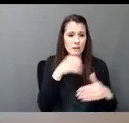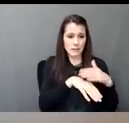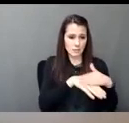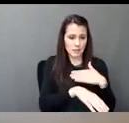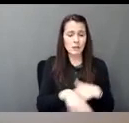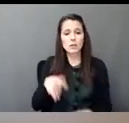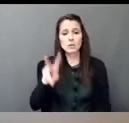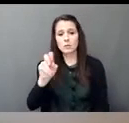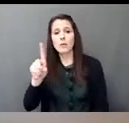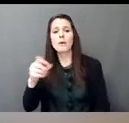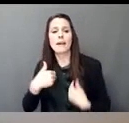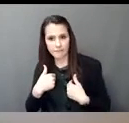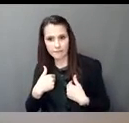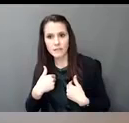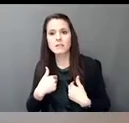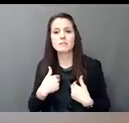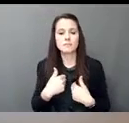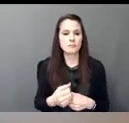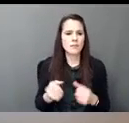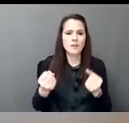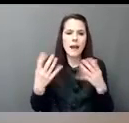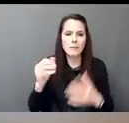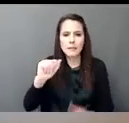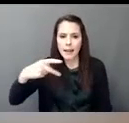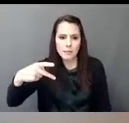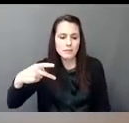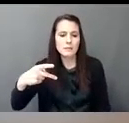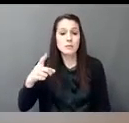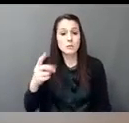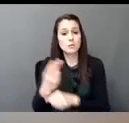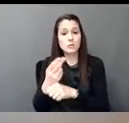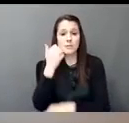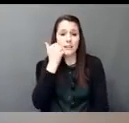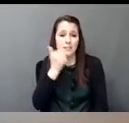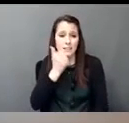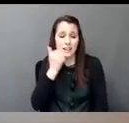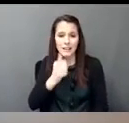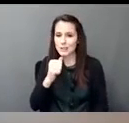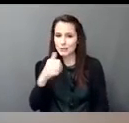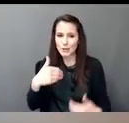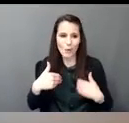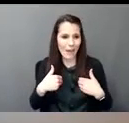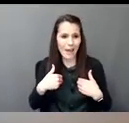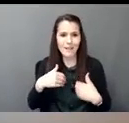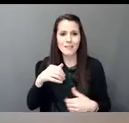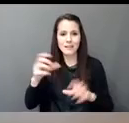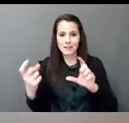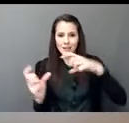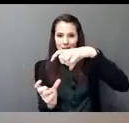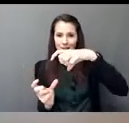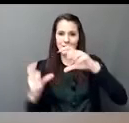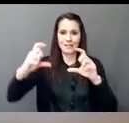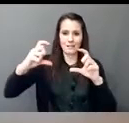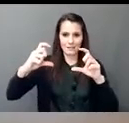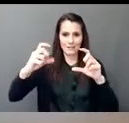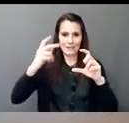2.1 does. So how many applications do you use on a daily basis that don't have landscape mode? Can you